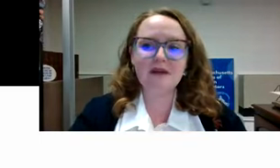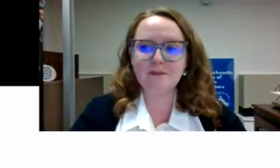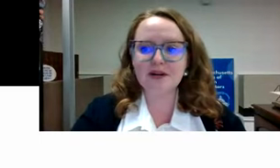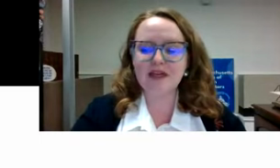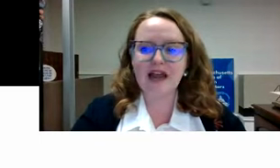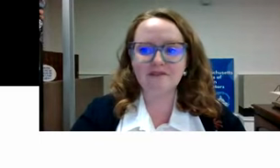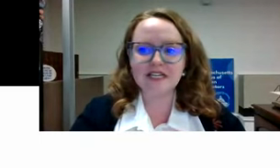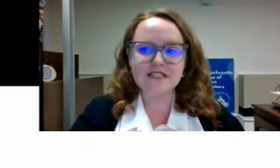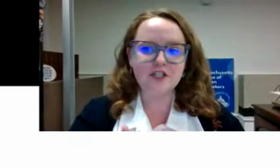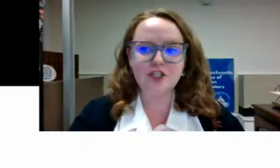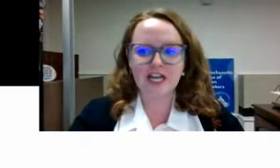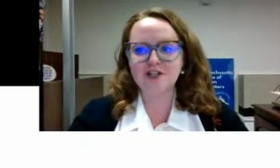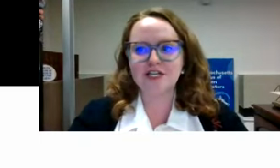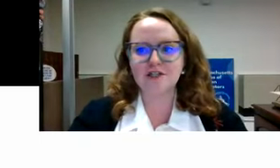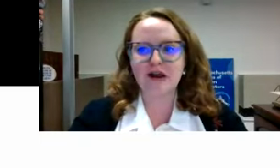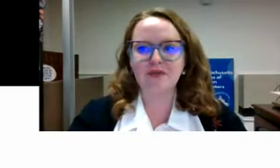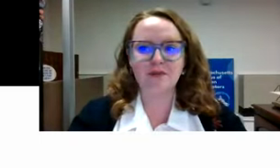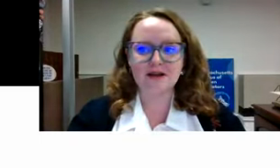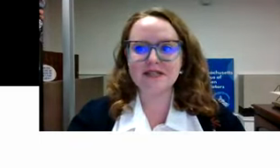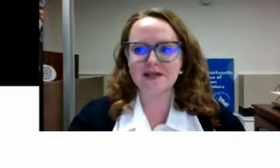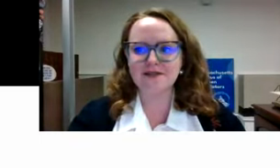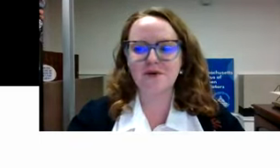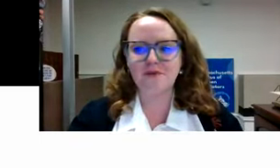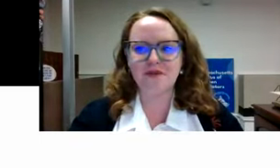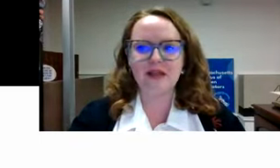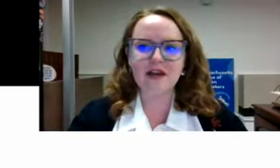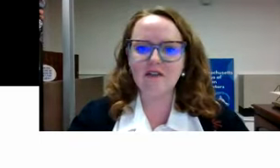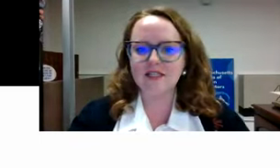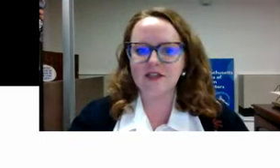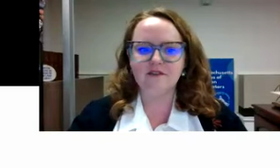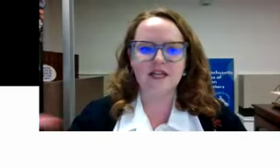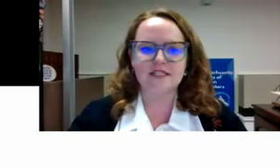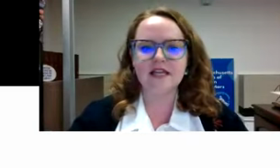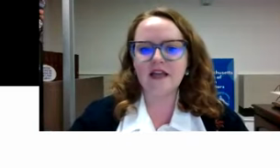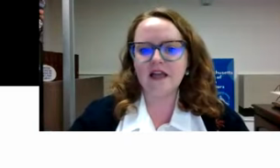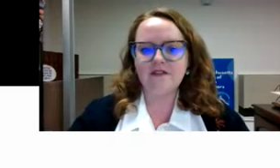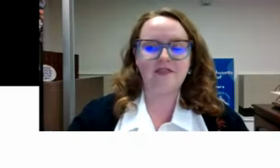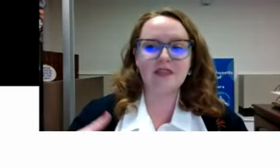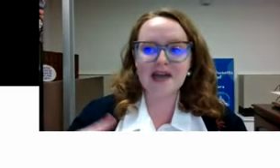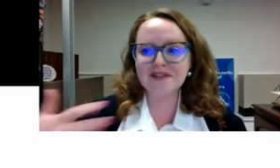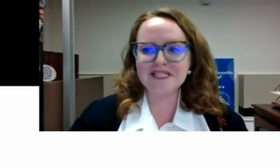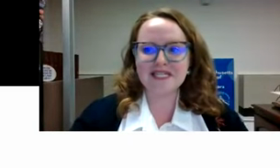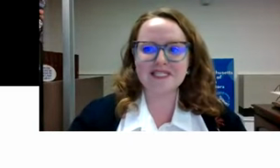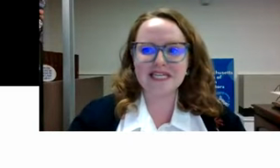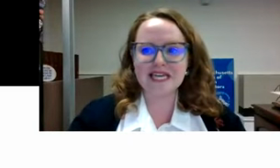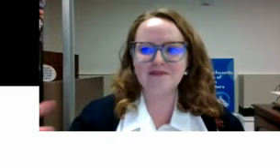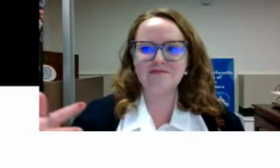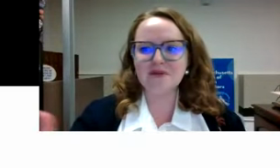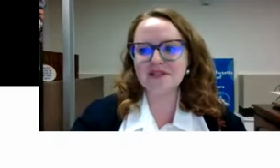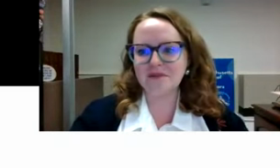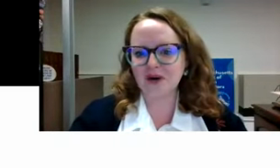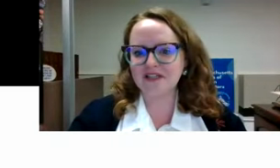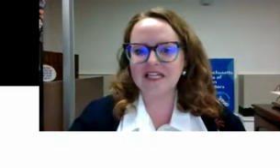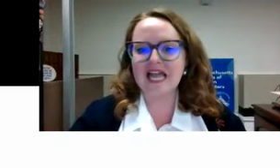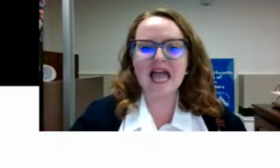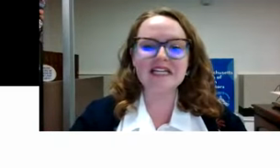And then remembering that advocacy changes throughout the process. So the way that I like to think of it is that advocacy is needed